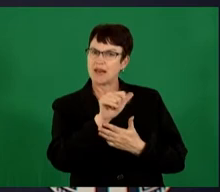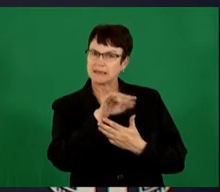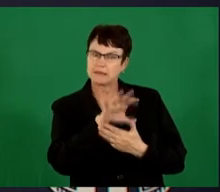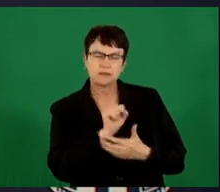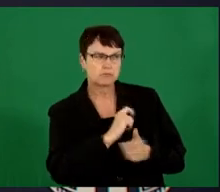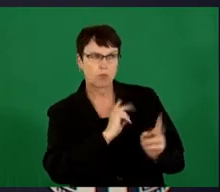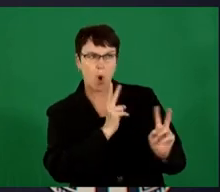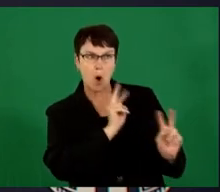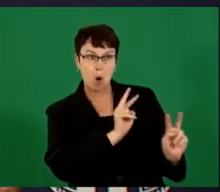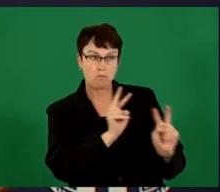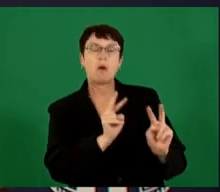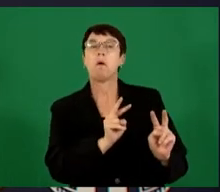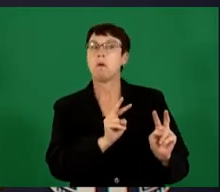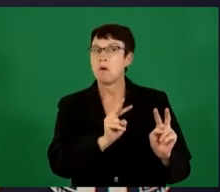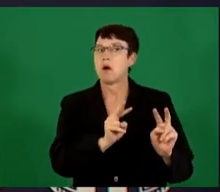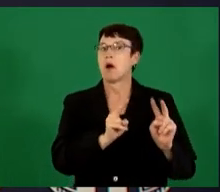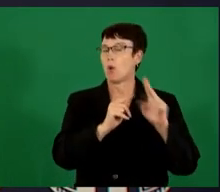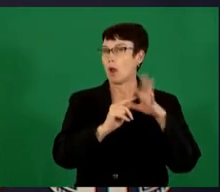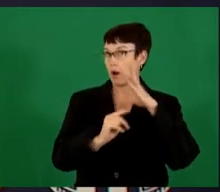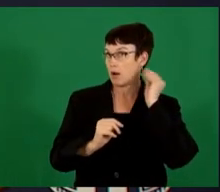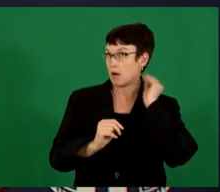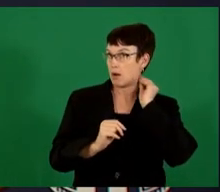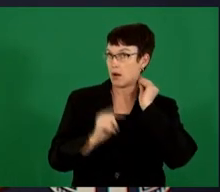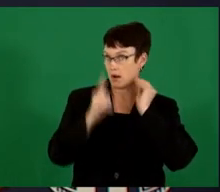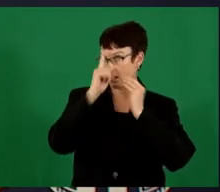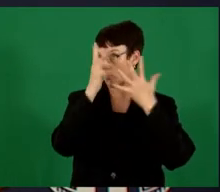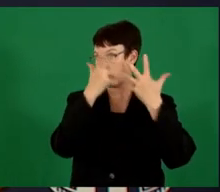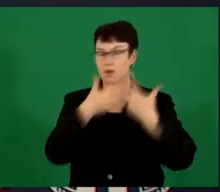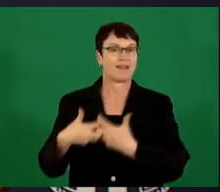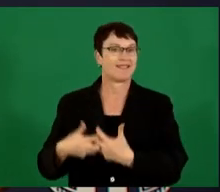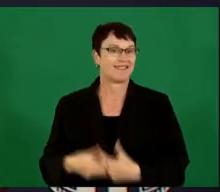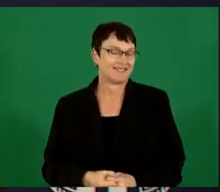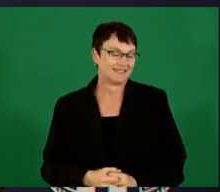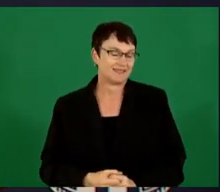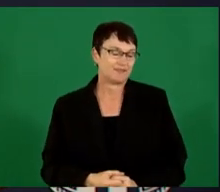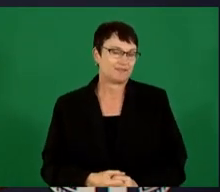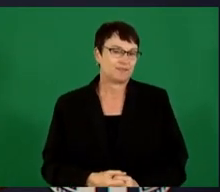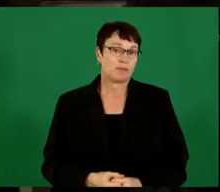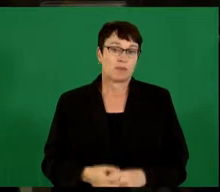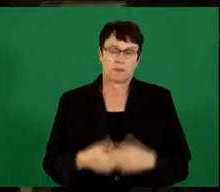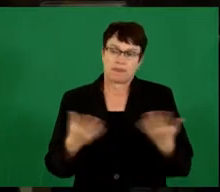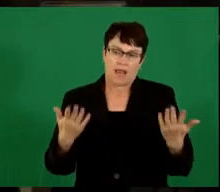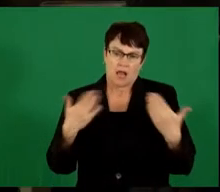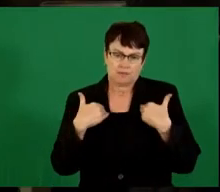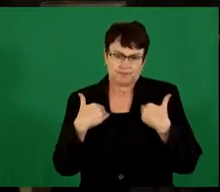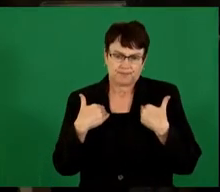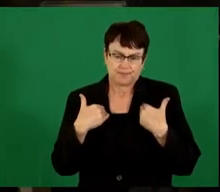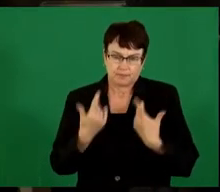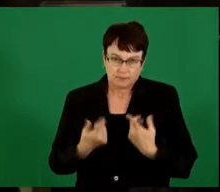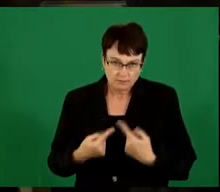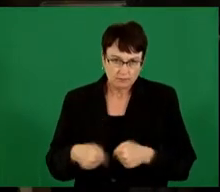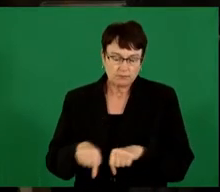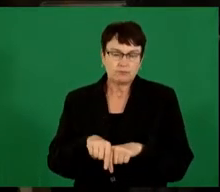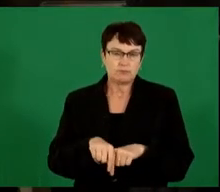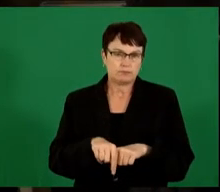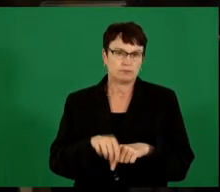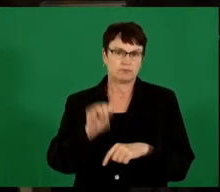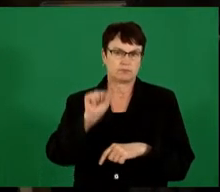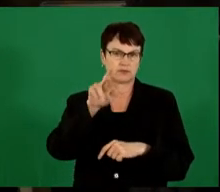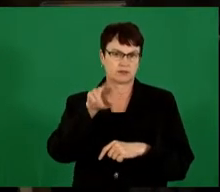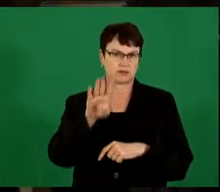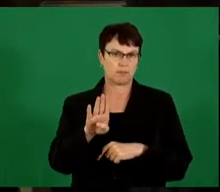activity. And you know, Fed this and the central banks do these things,